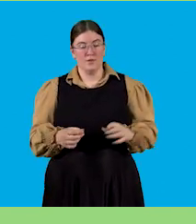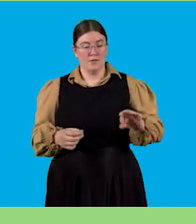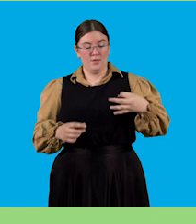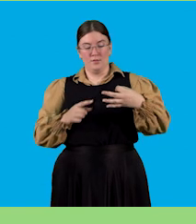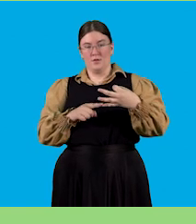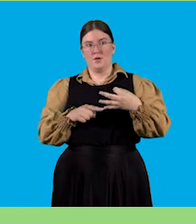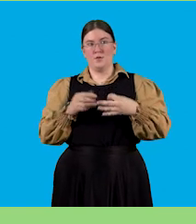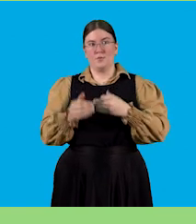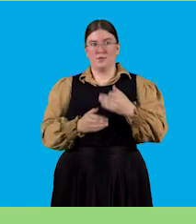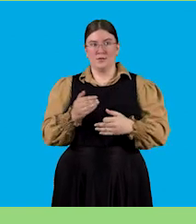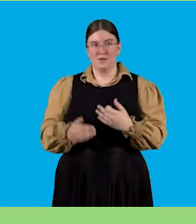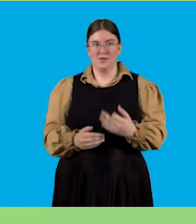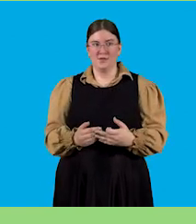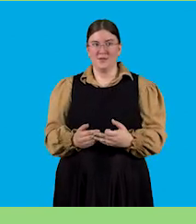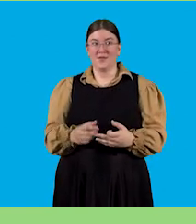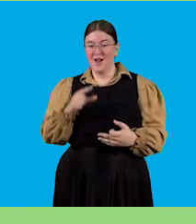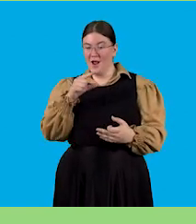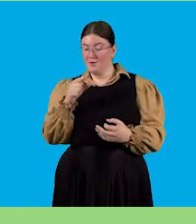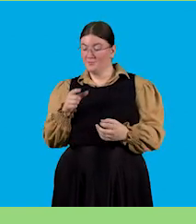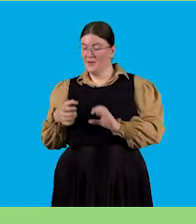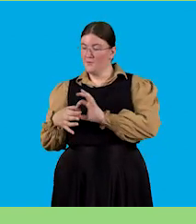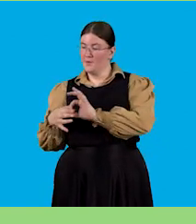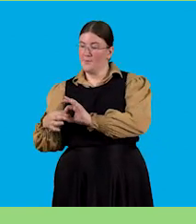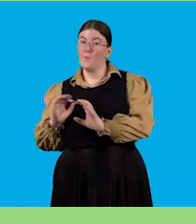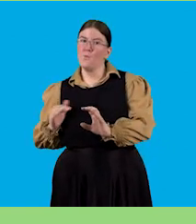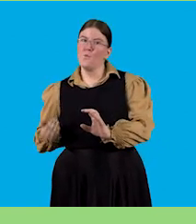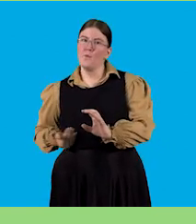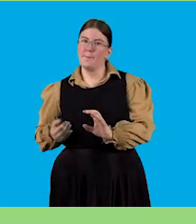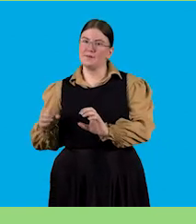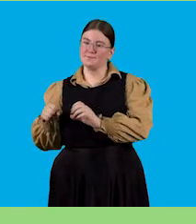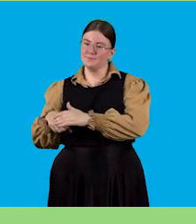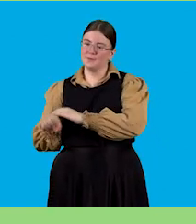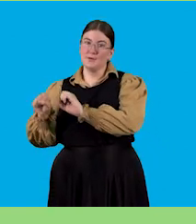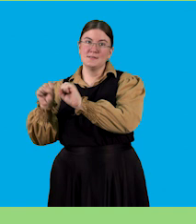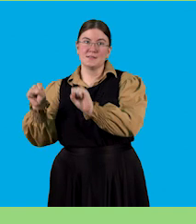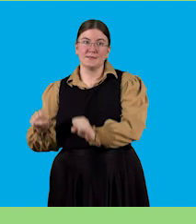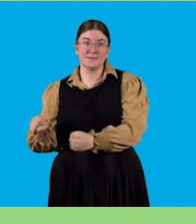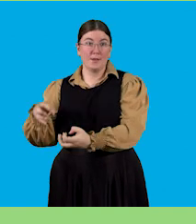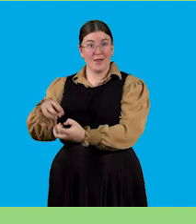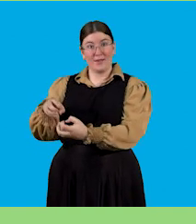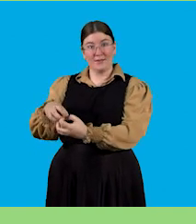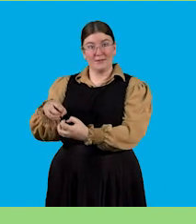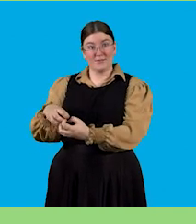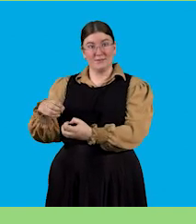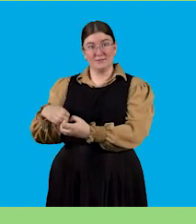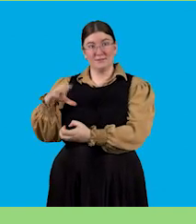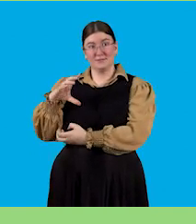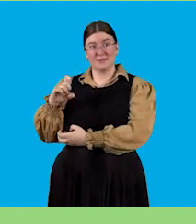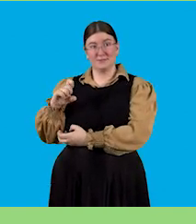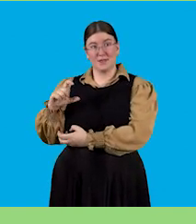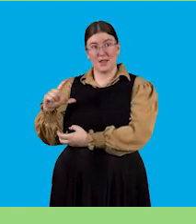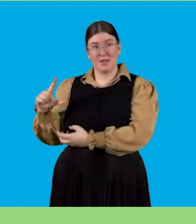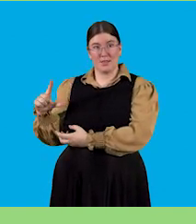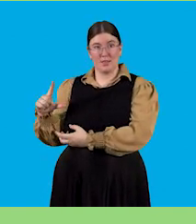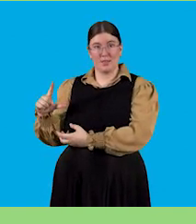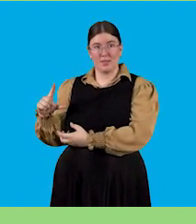Then we have the third process. This relates to the female reproductive system. An egg cell